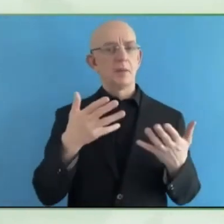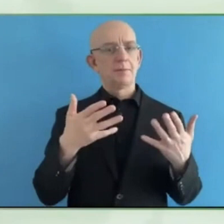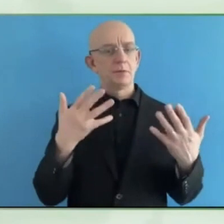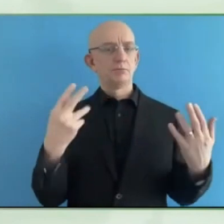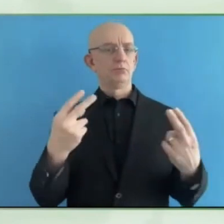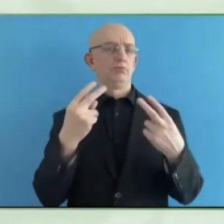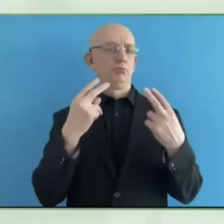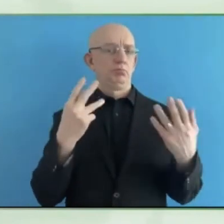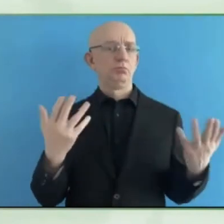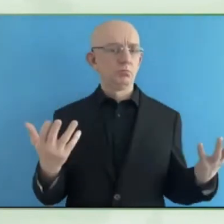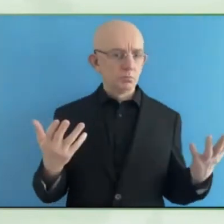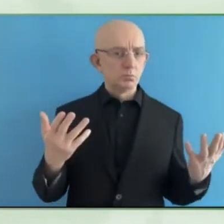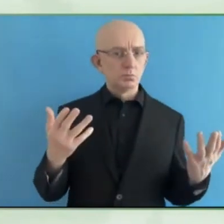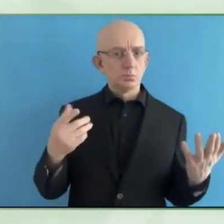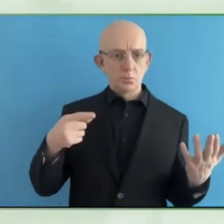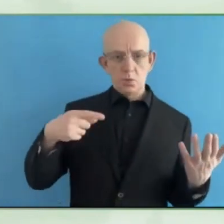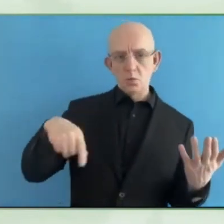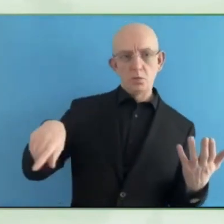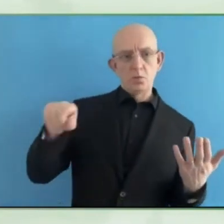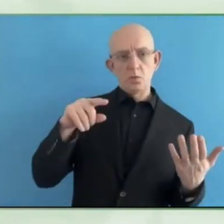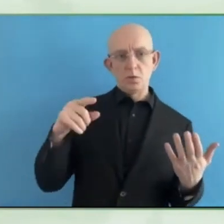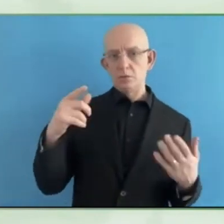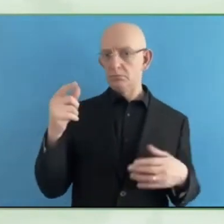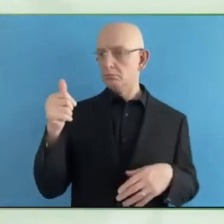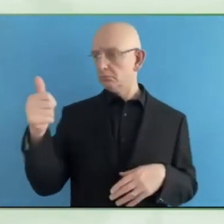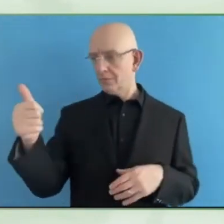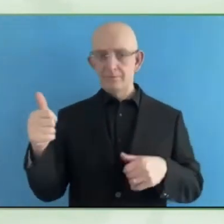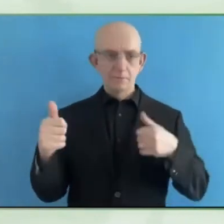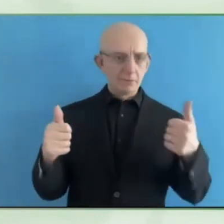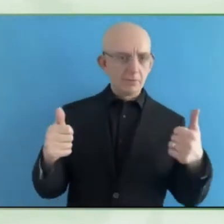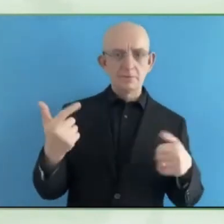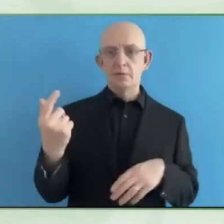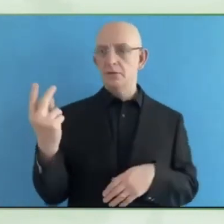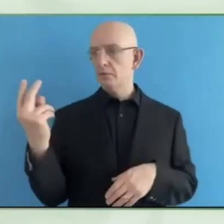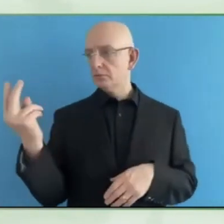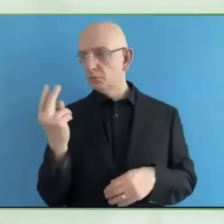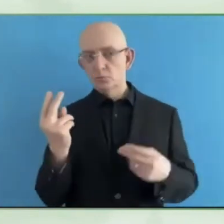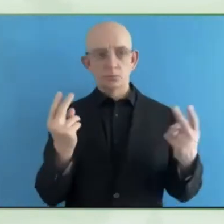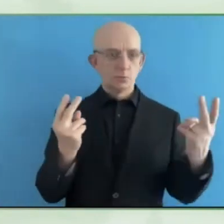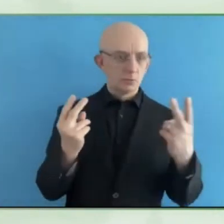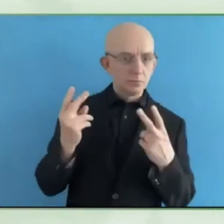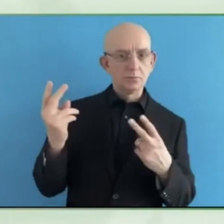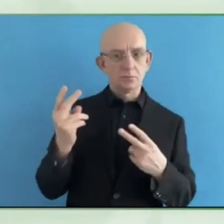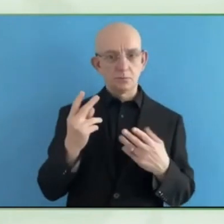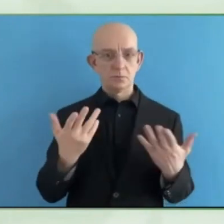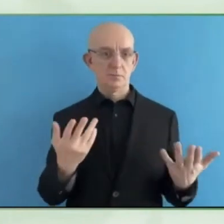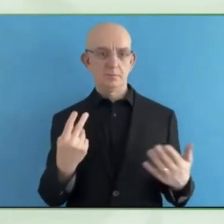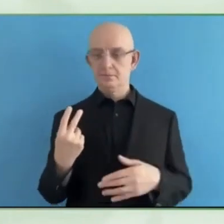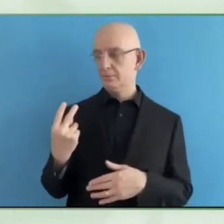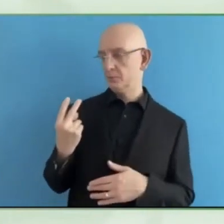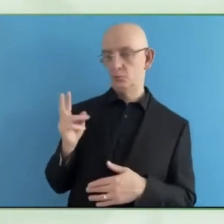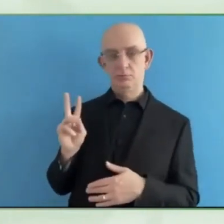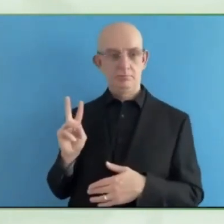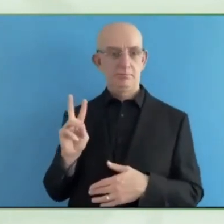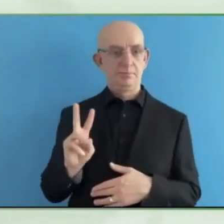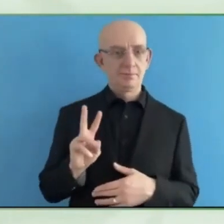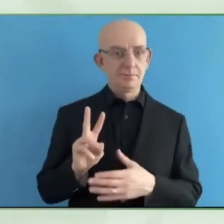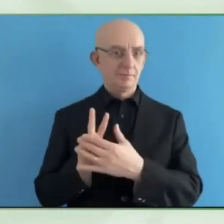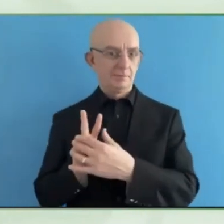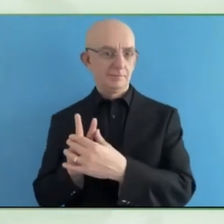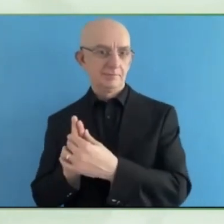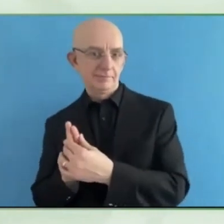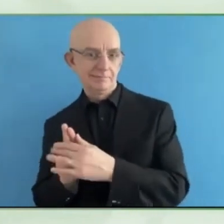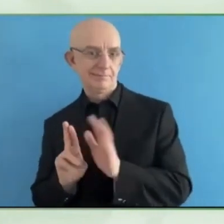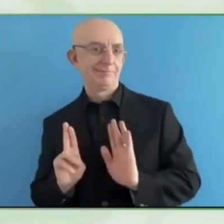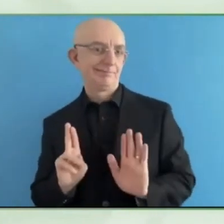this project, we are kind of digital twins. So we think very